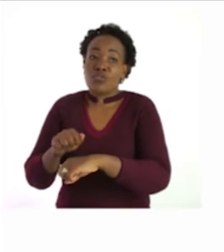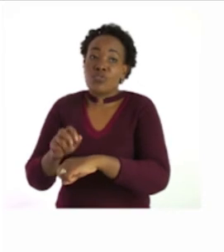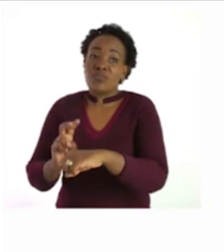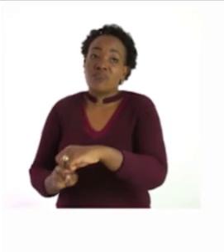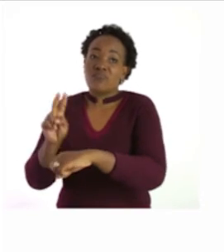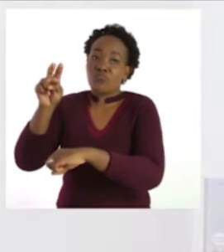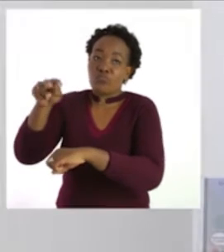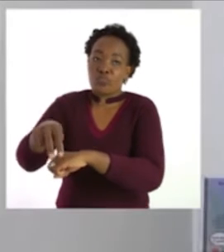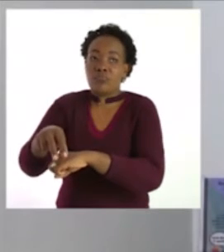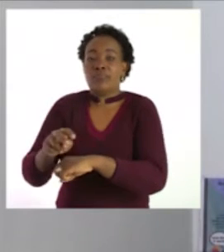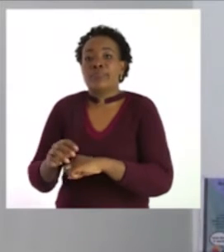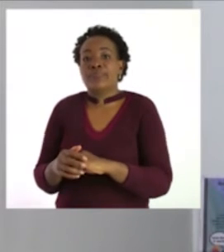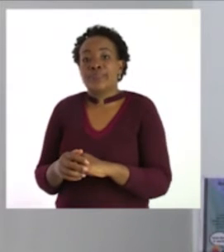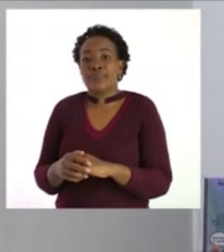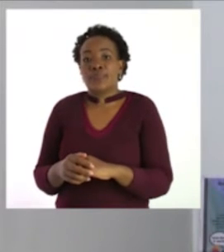the rock.